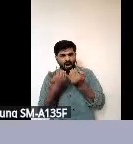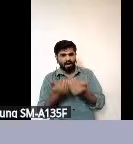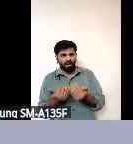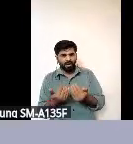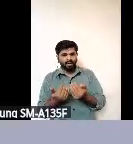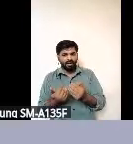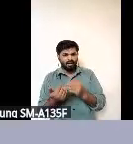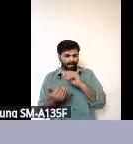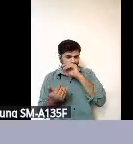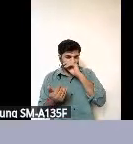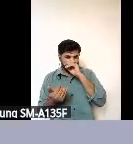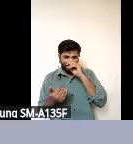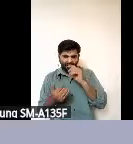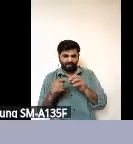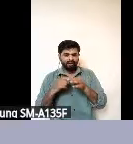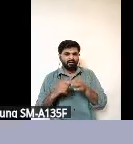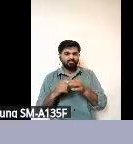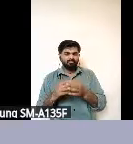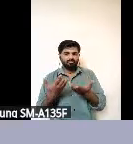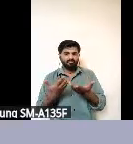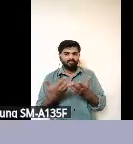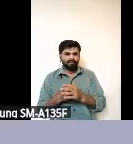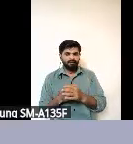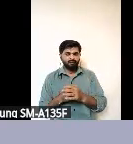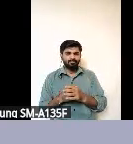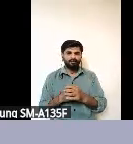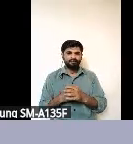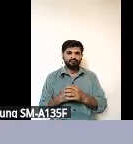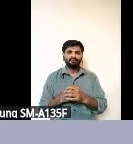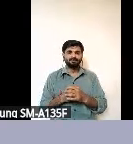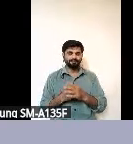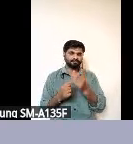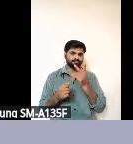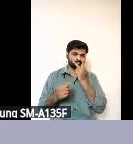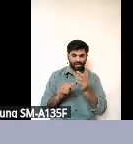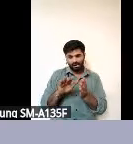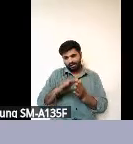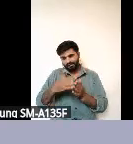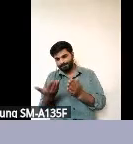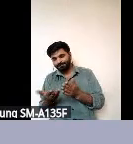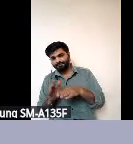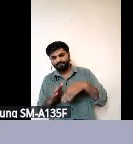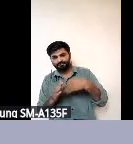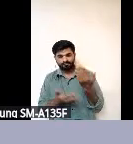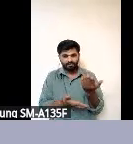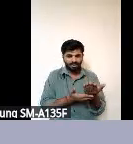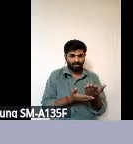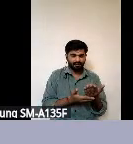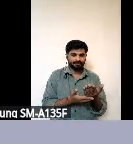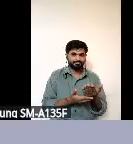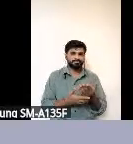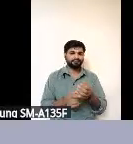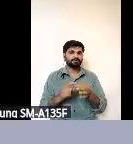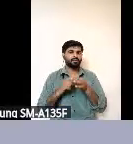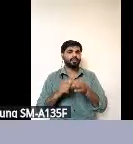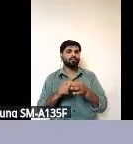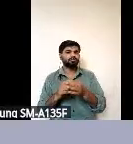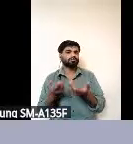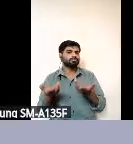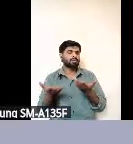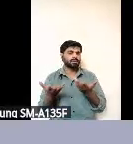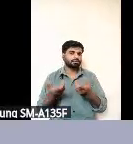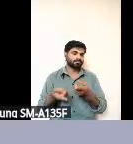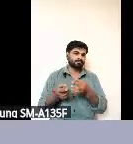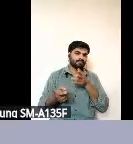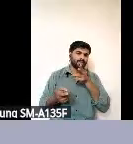be the questions. So if you see on the left side of the screen, the questions ask whether you are a person with disability, and the options